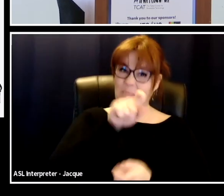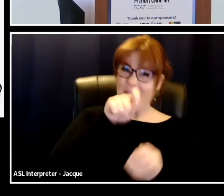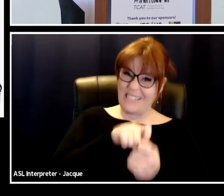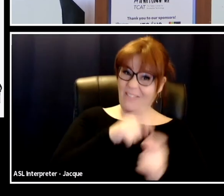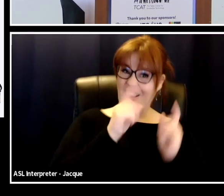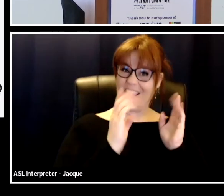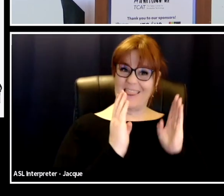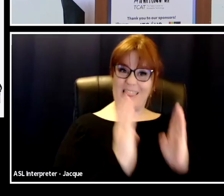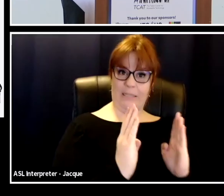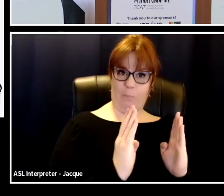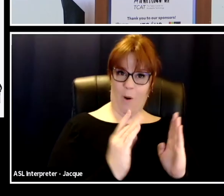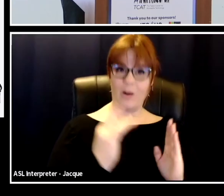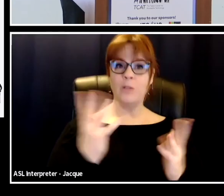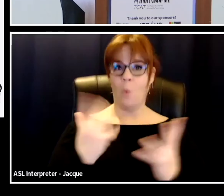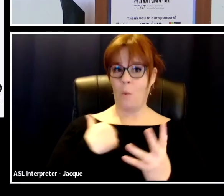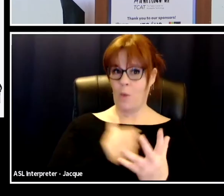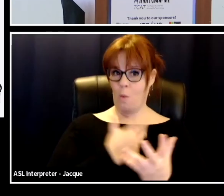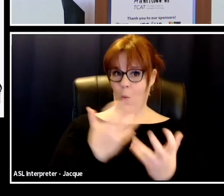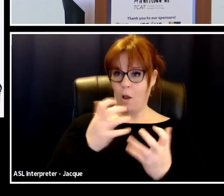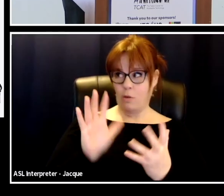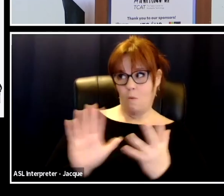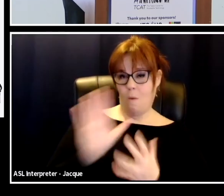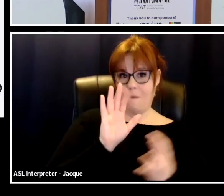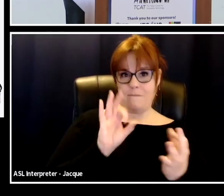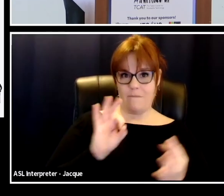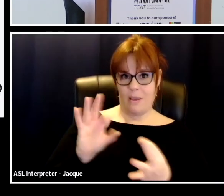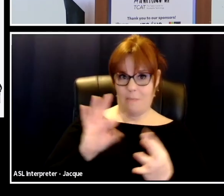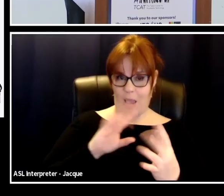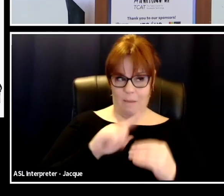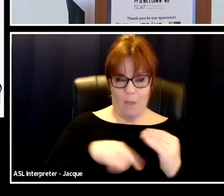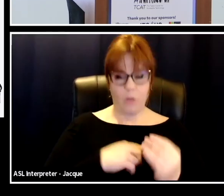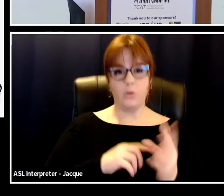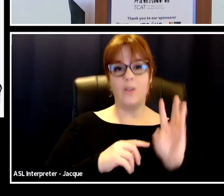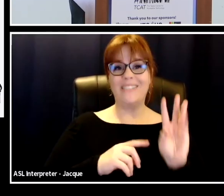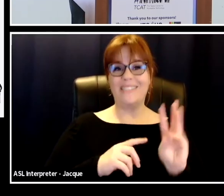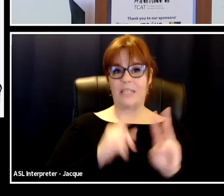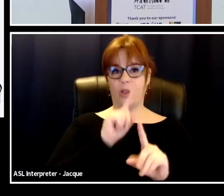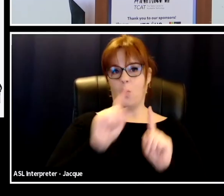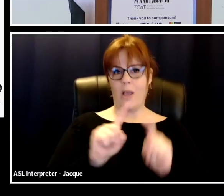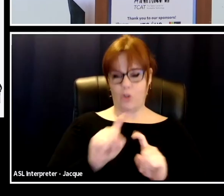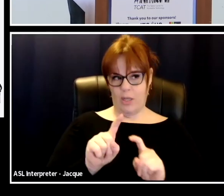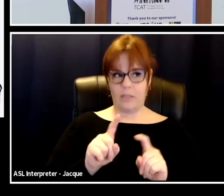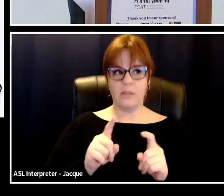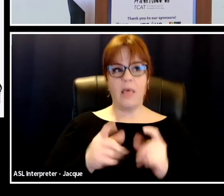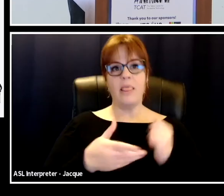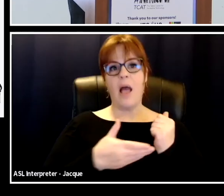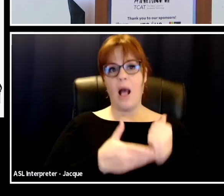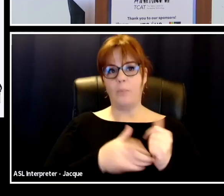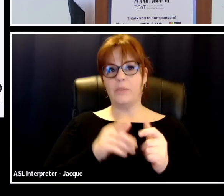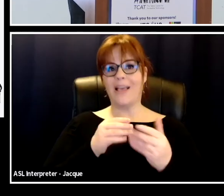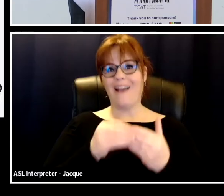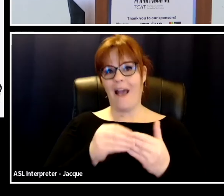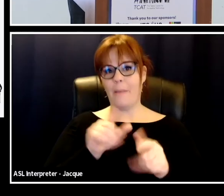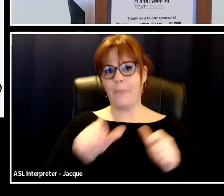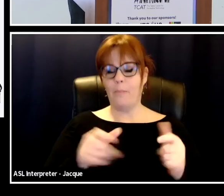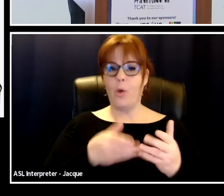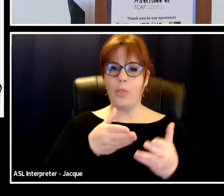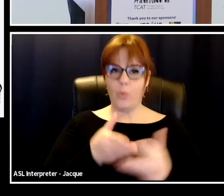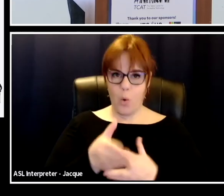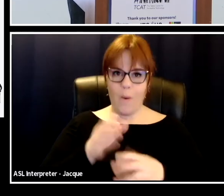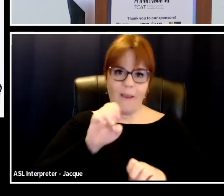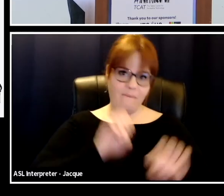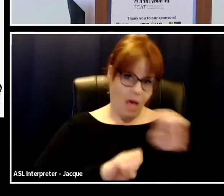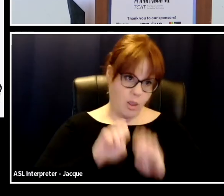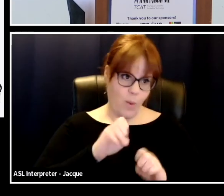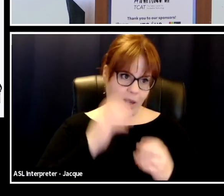which is kind of 6 questions that walk one through evaluating the quality of the data and the